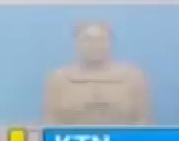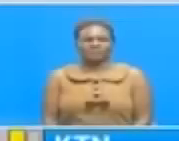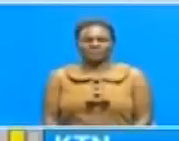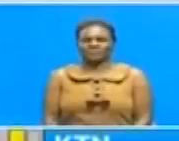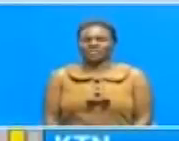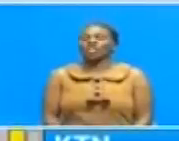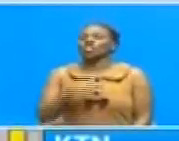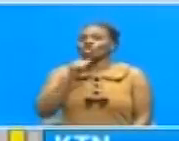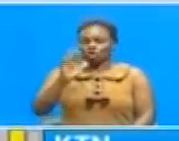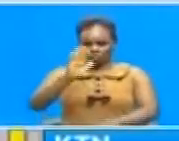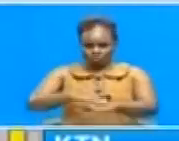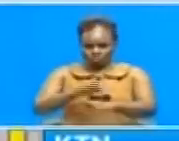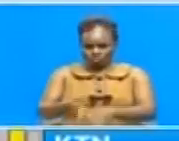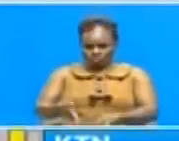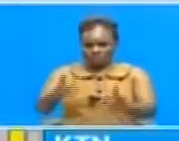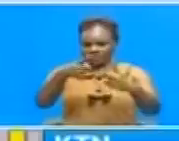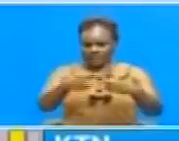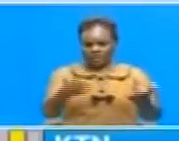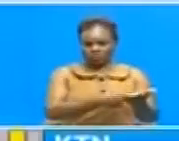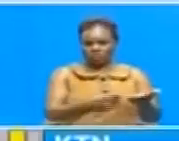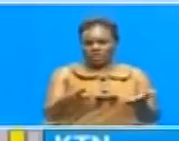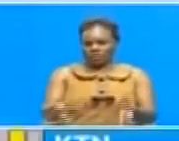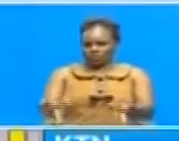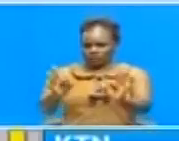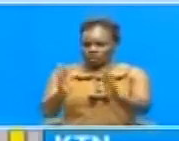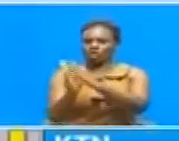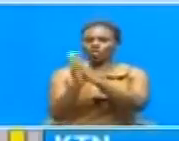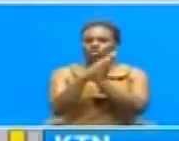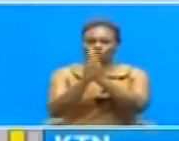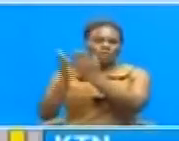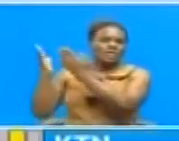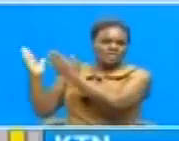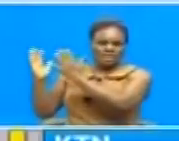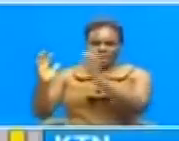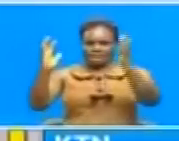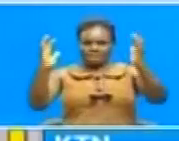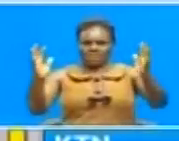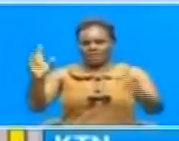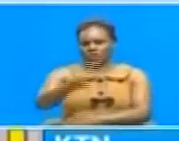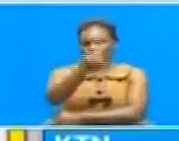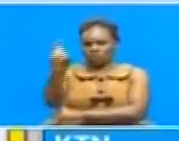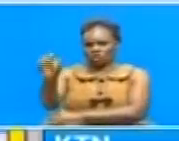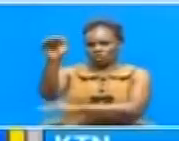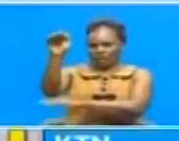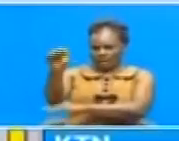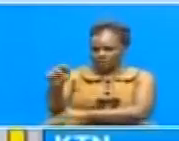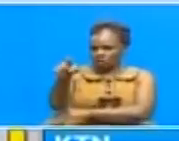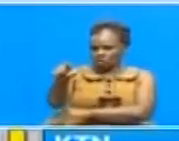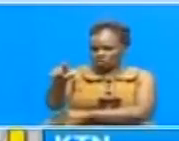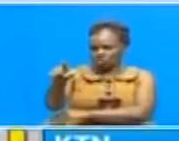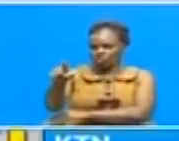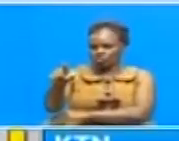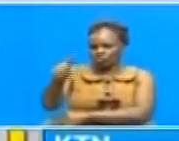Certainly not a good way to start the week for those officials, but that story does bring us to our big cue tonight. We're asking you whether you